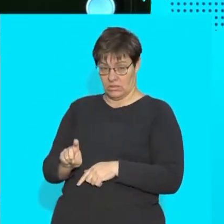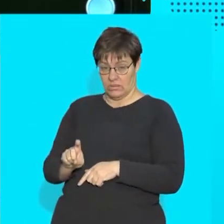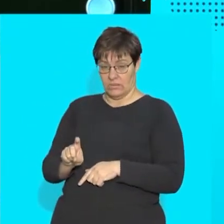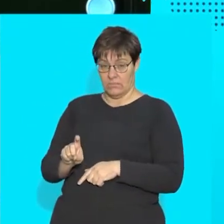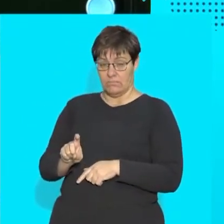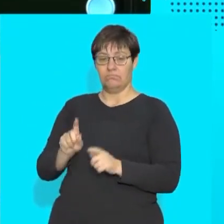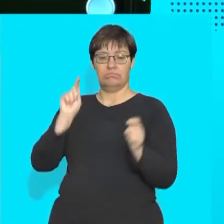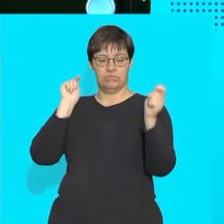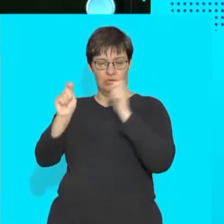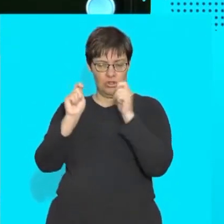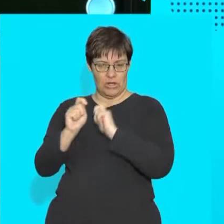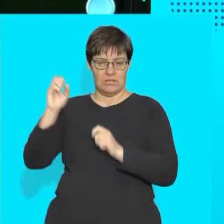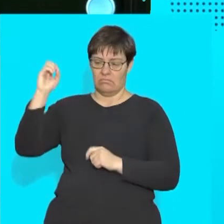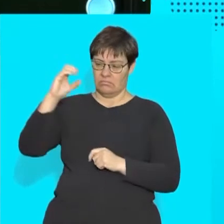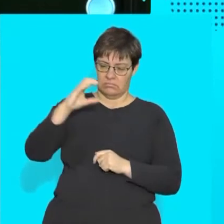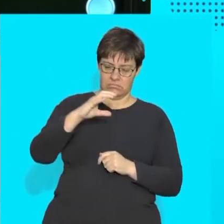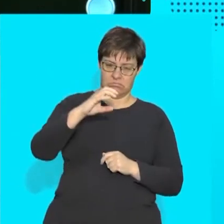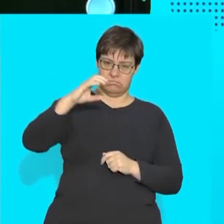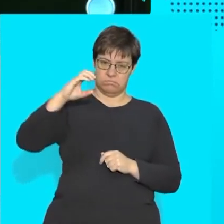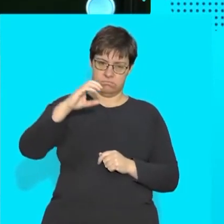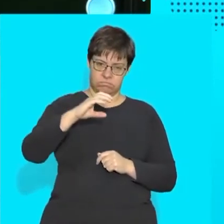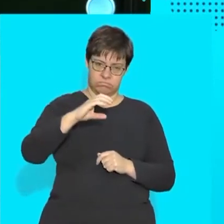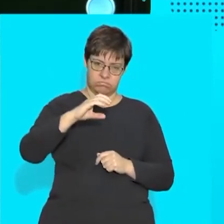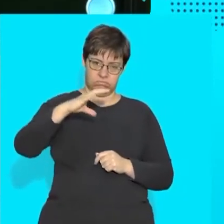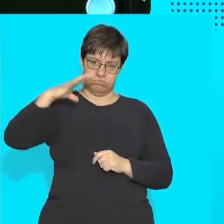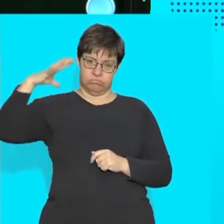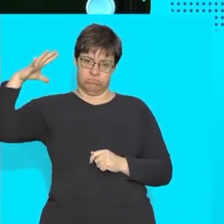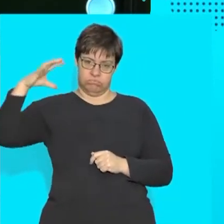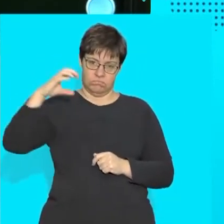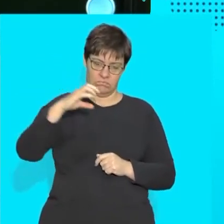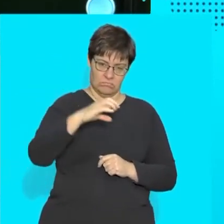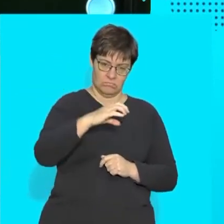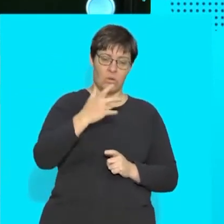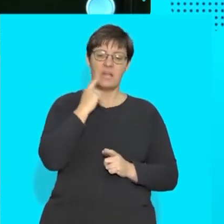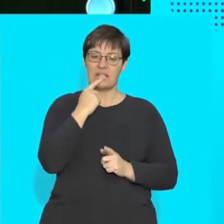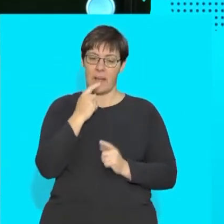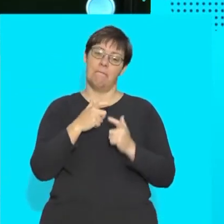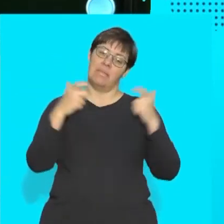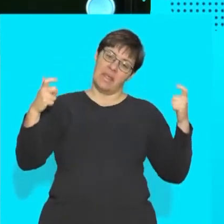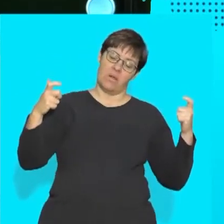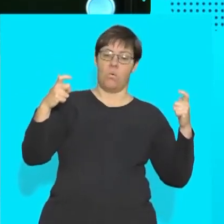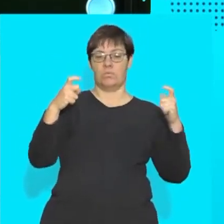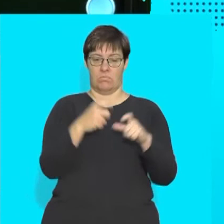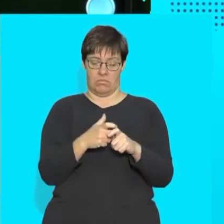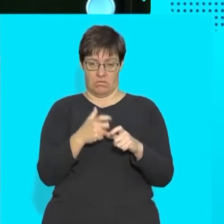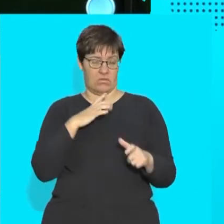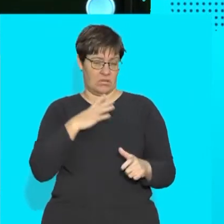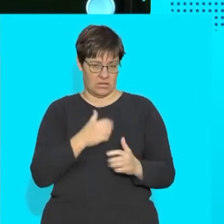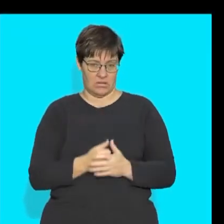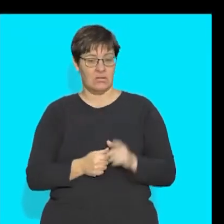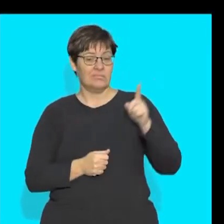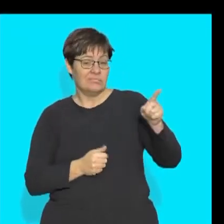change the intensity of light is we can simply say it's going to get bigger or smaller.